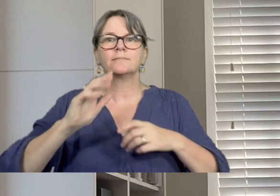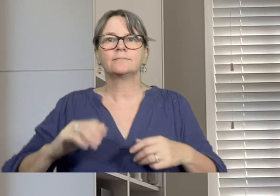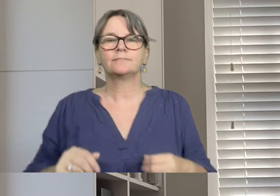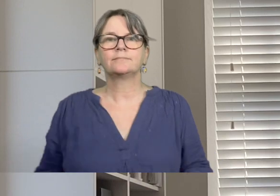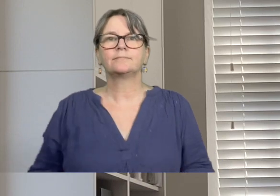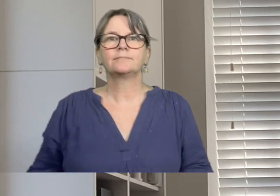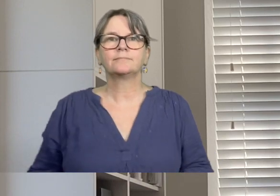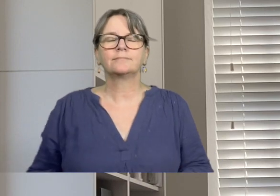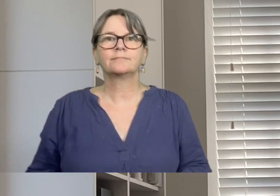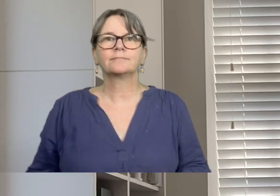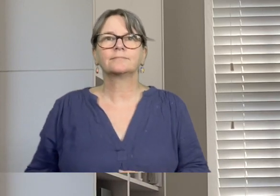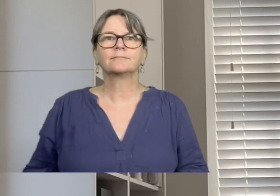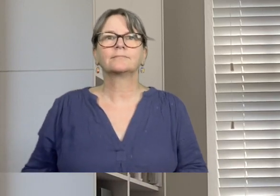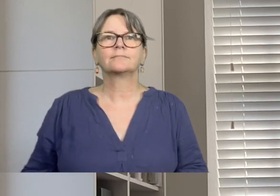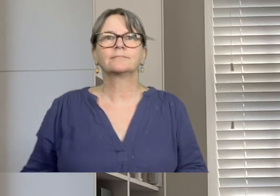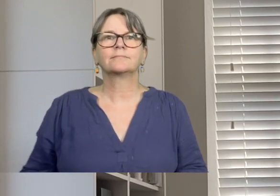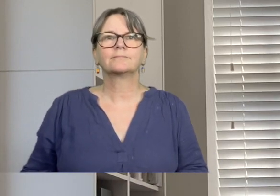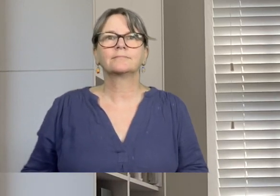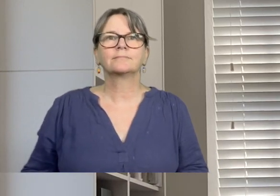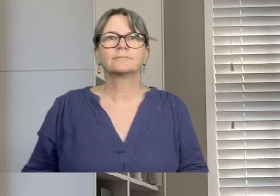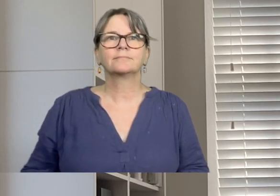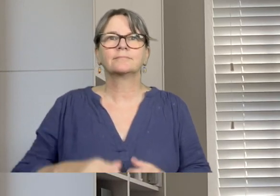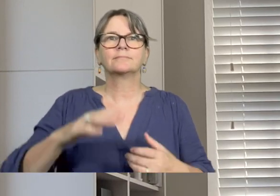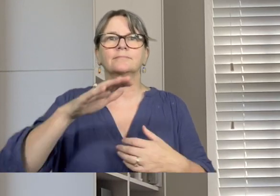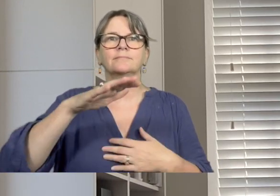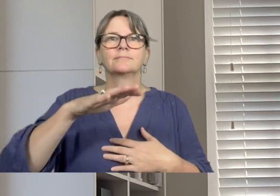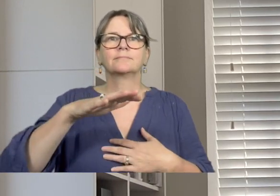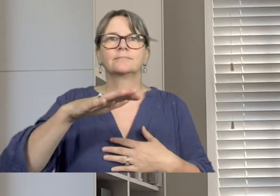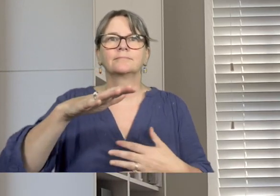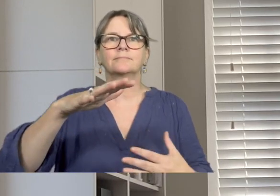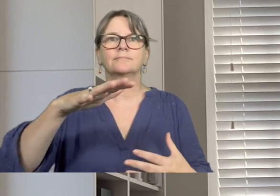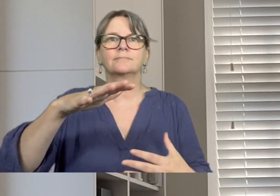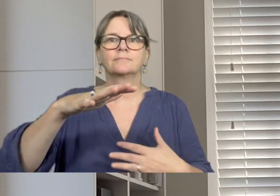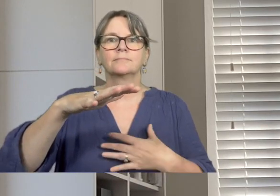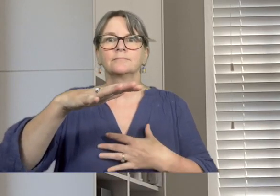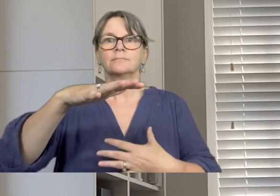Breathe out and curl. Opening up through the other way.